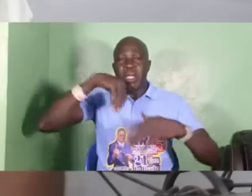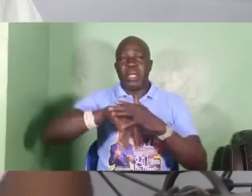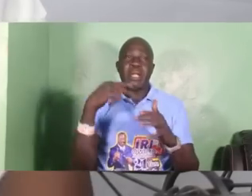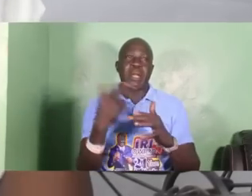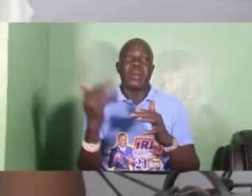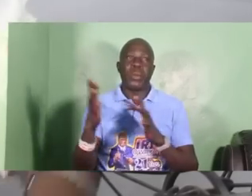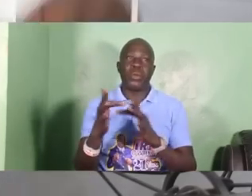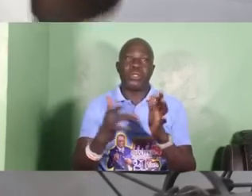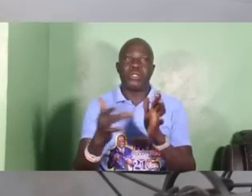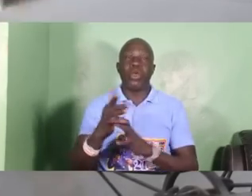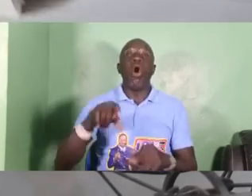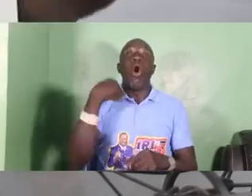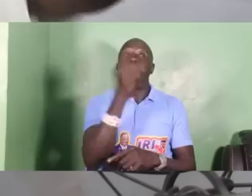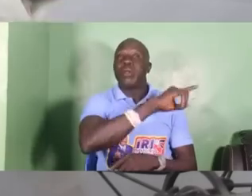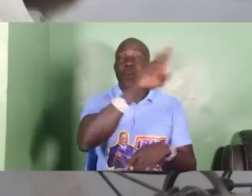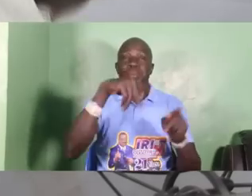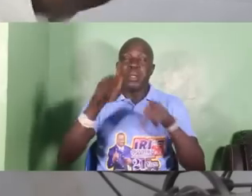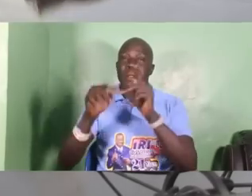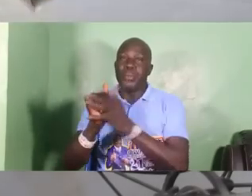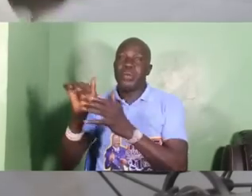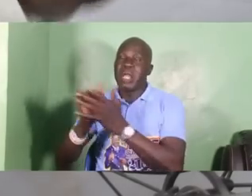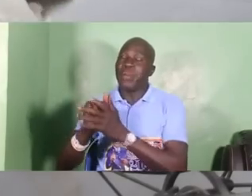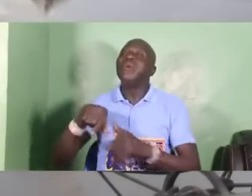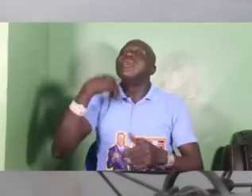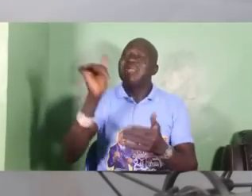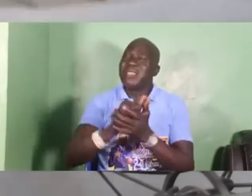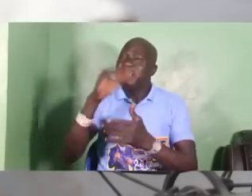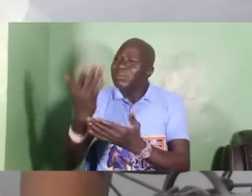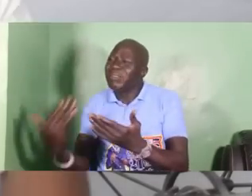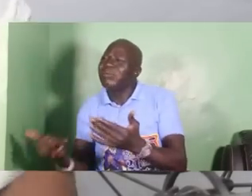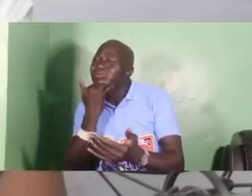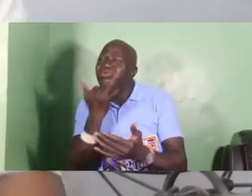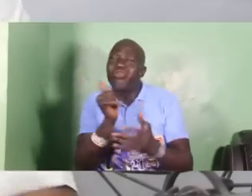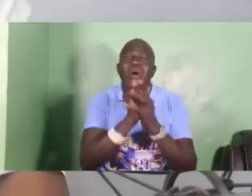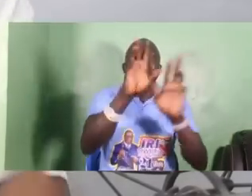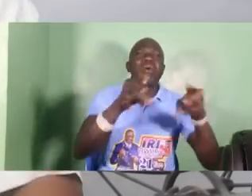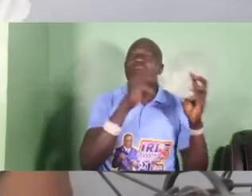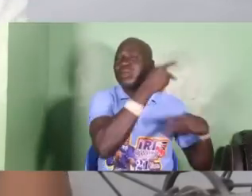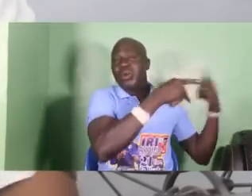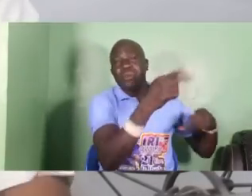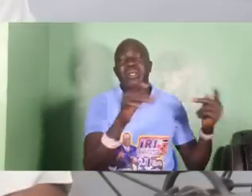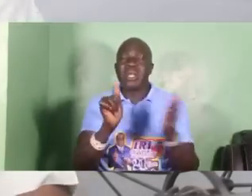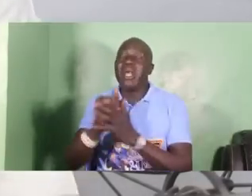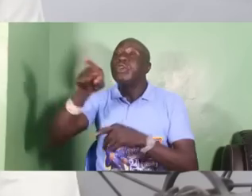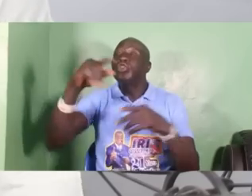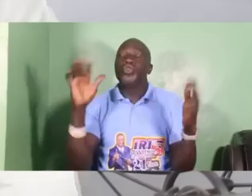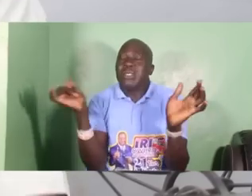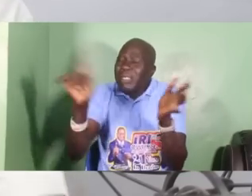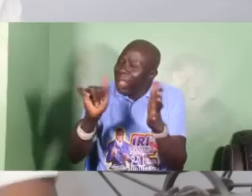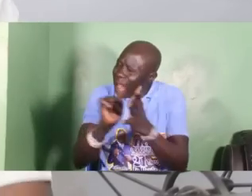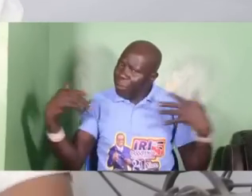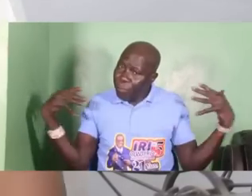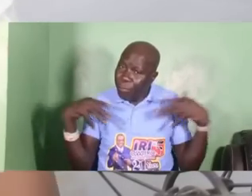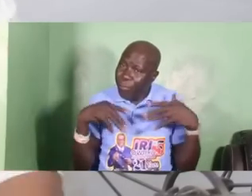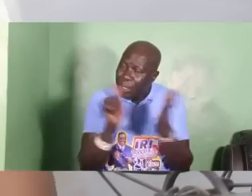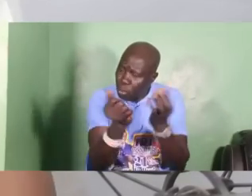In the mighty name of Jesus, for those of you that have been giving you promises of death, that you are